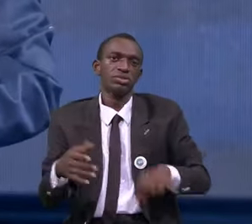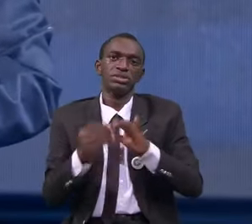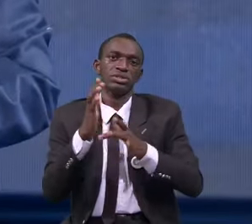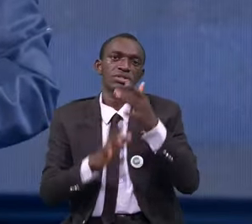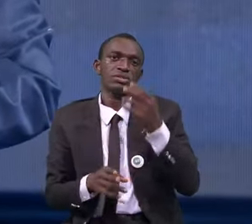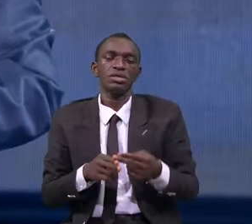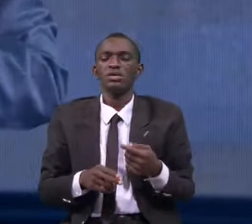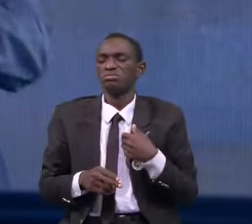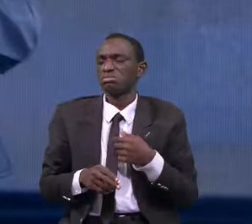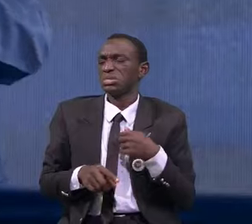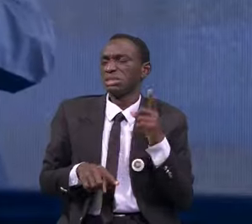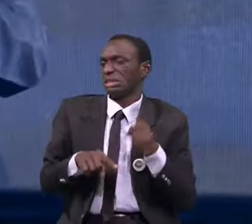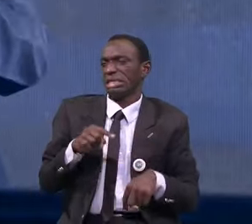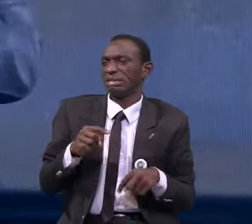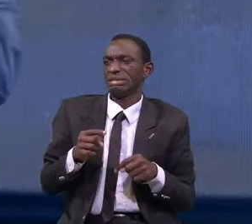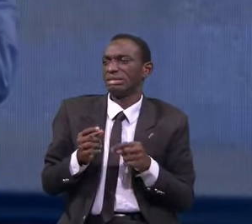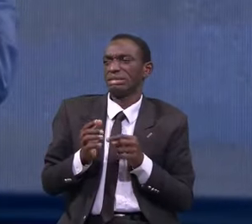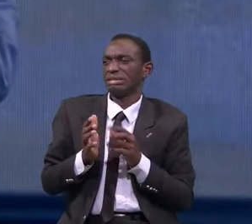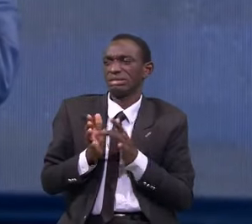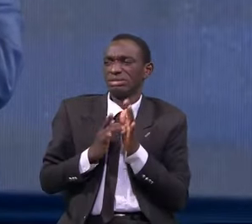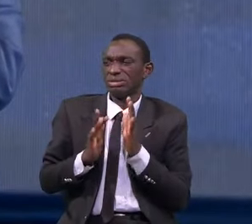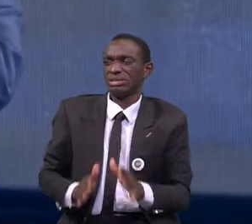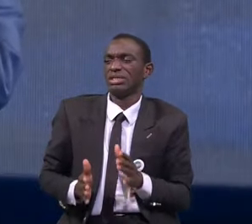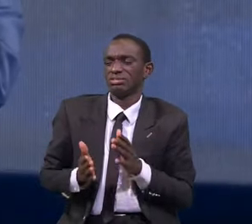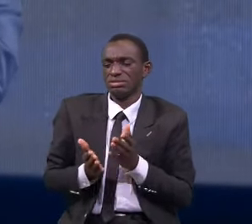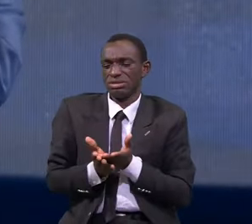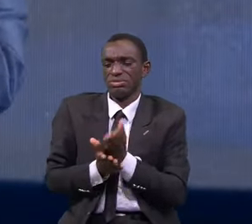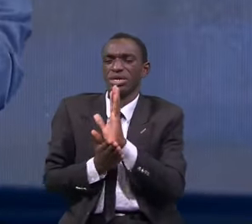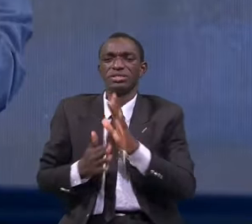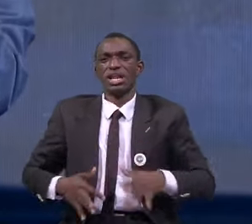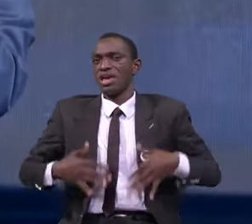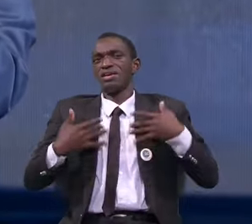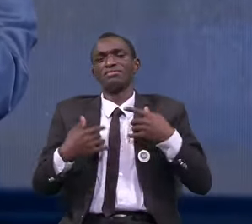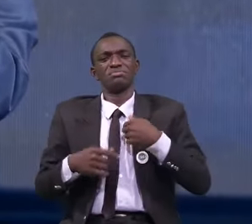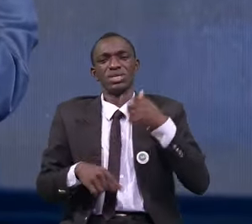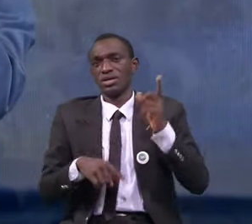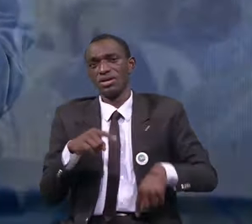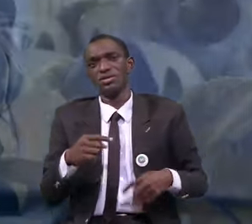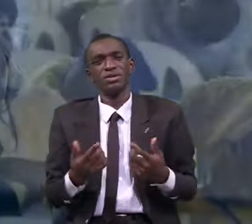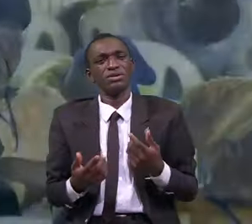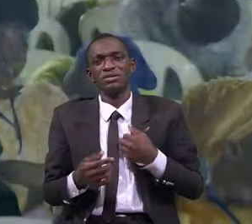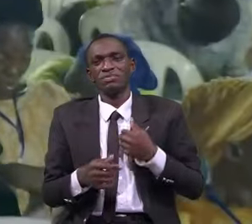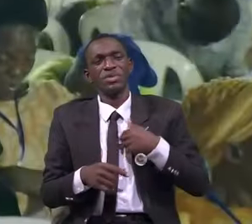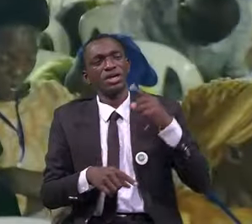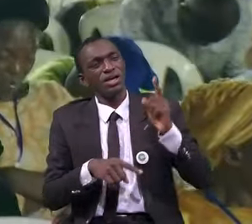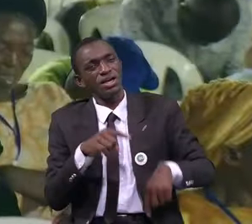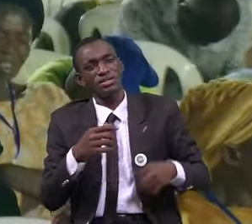Cannot live right. That is canceled tonight. Cannot have joy of salvation.